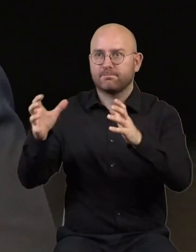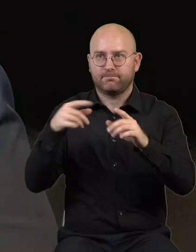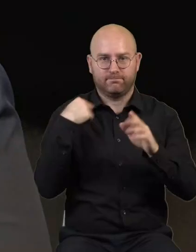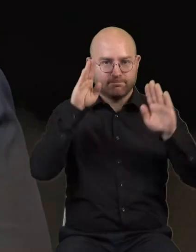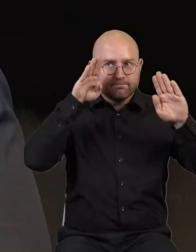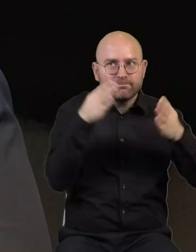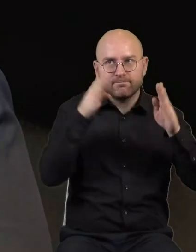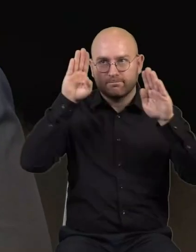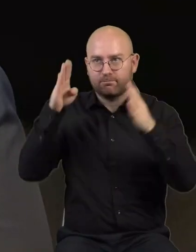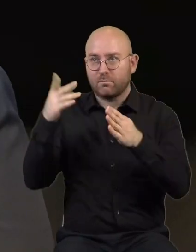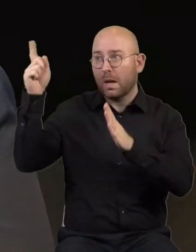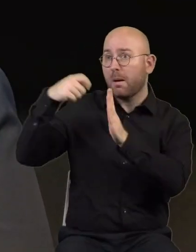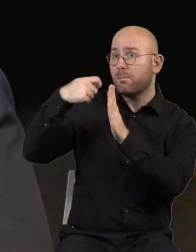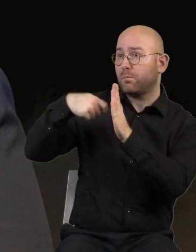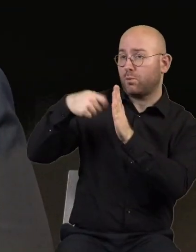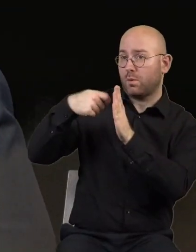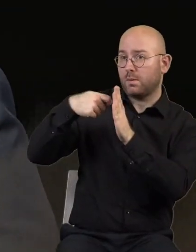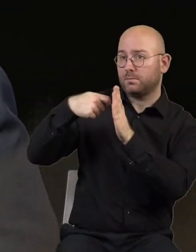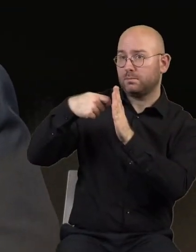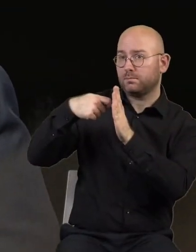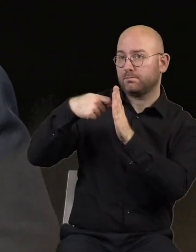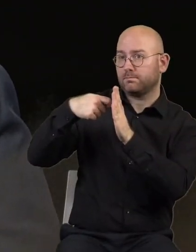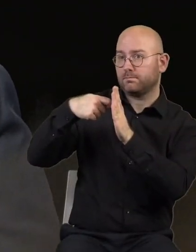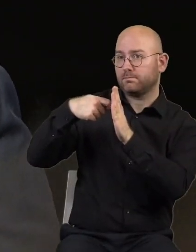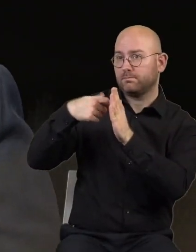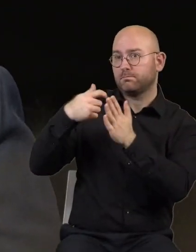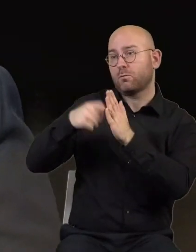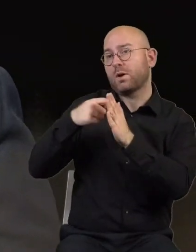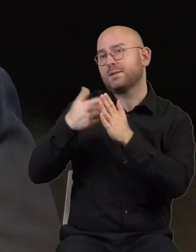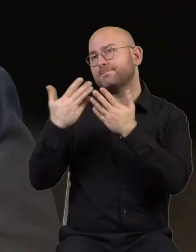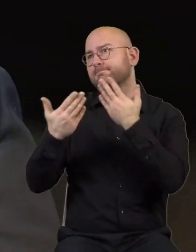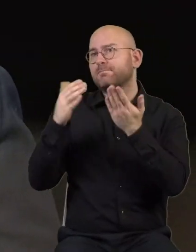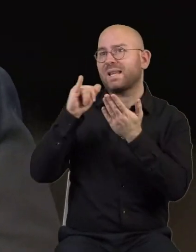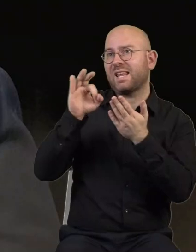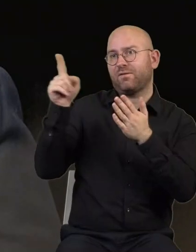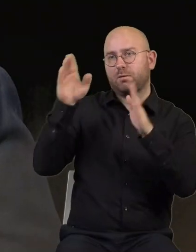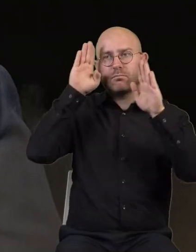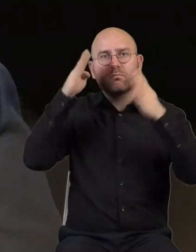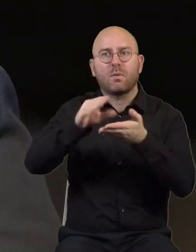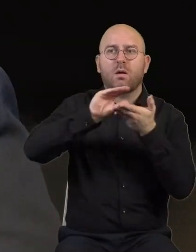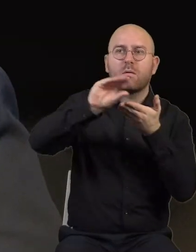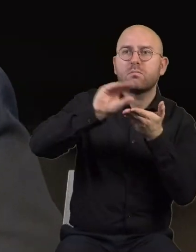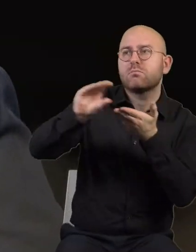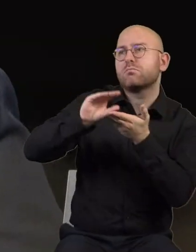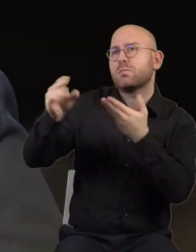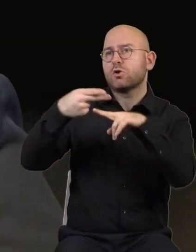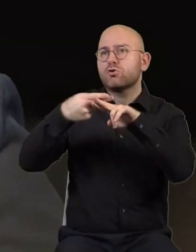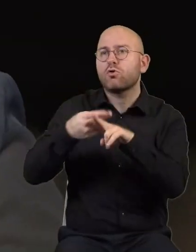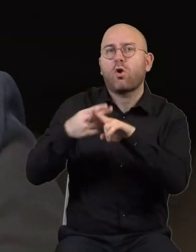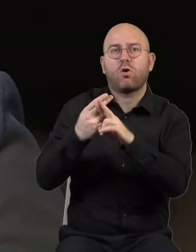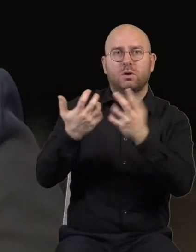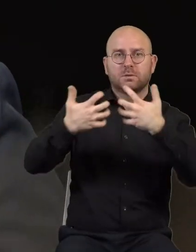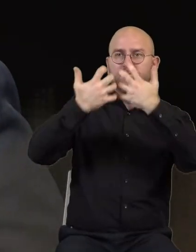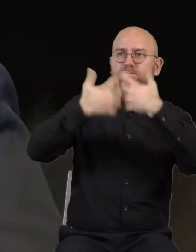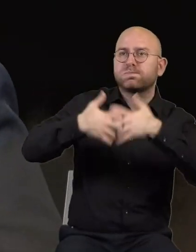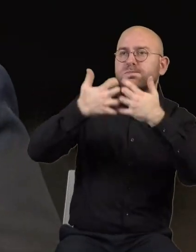to invest in machines, in different transport means, apparatuses that use fossil